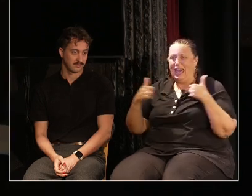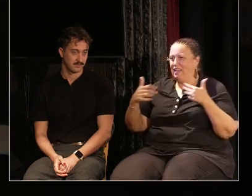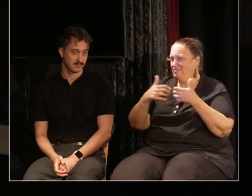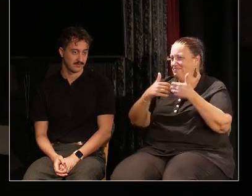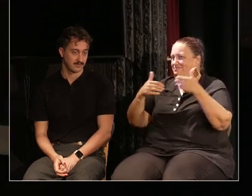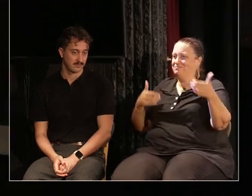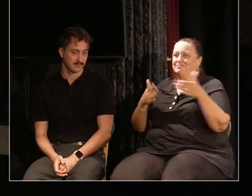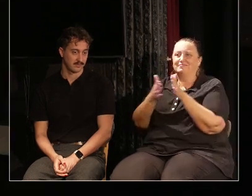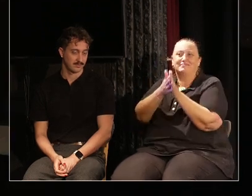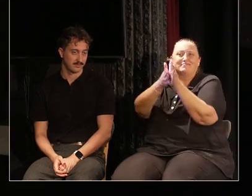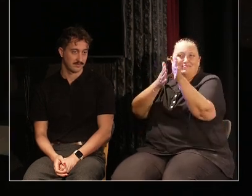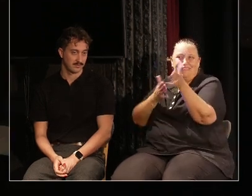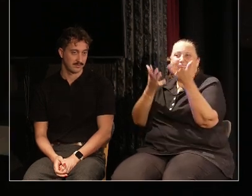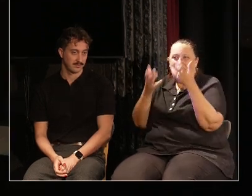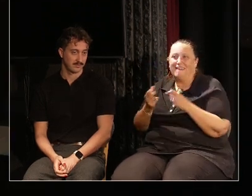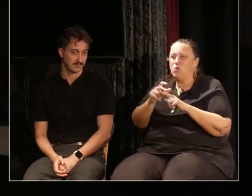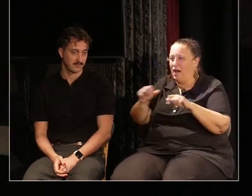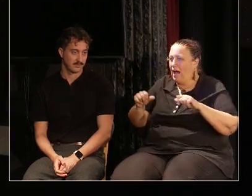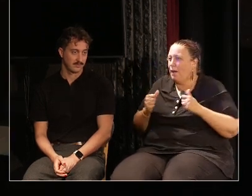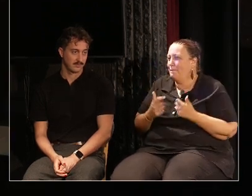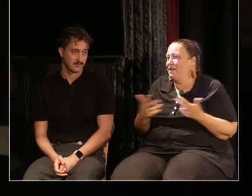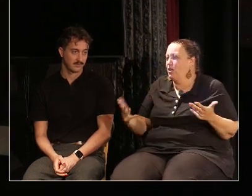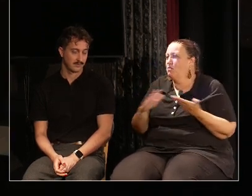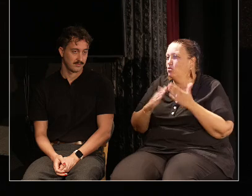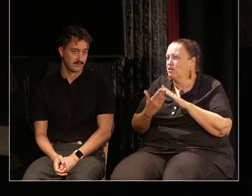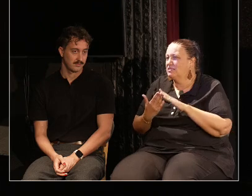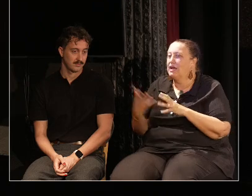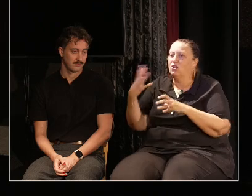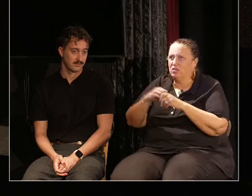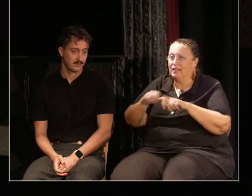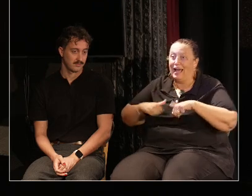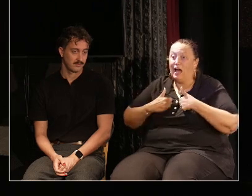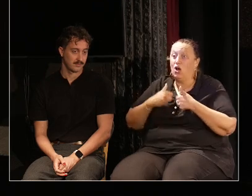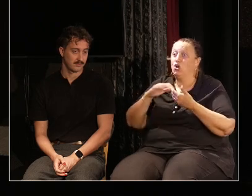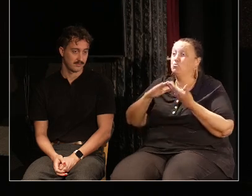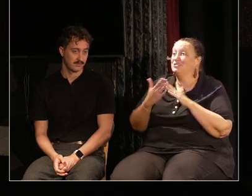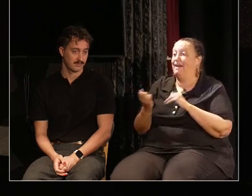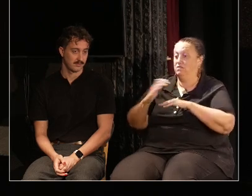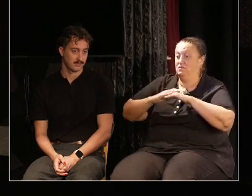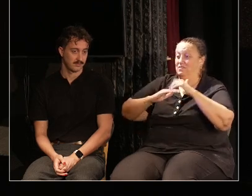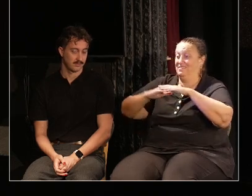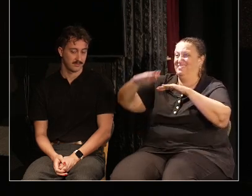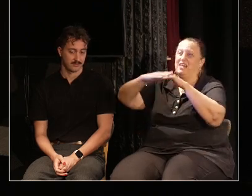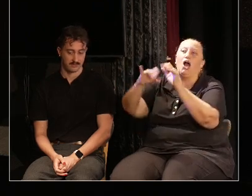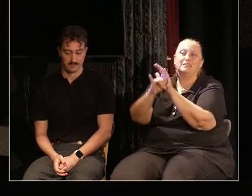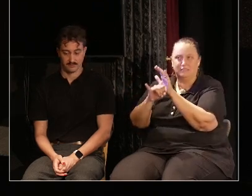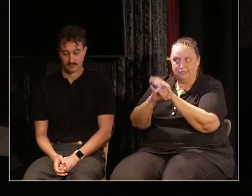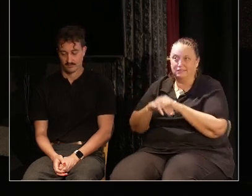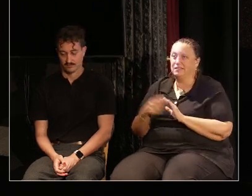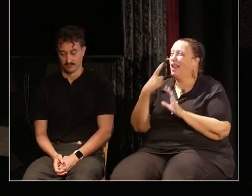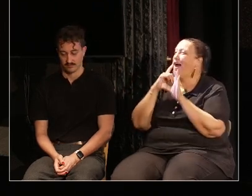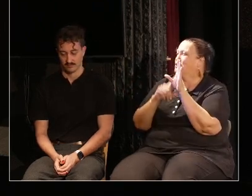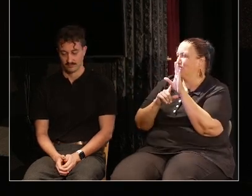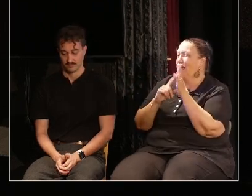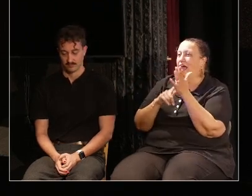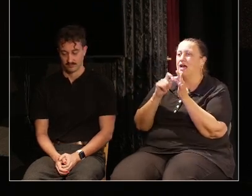exist within our many communities, including in our intersectional communities. Last year, the Labor government launched